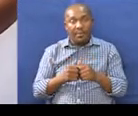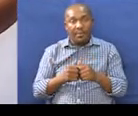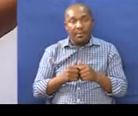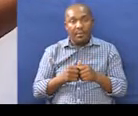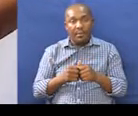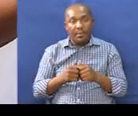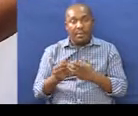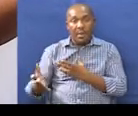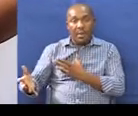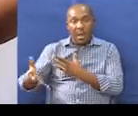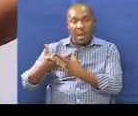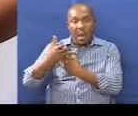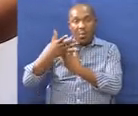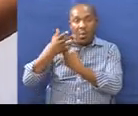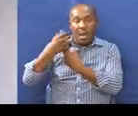acquired